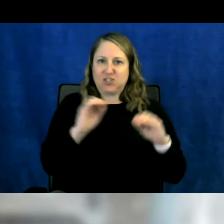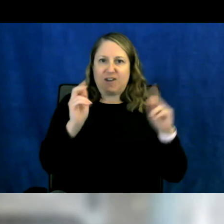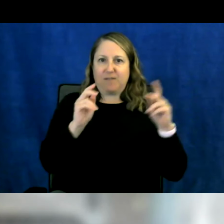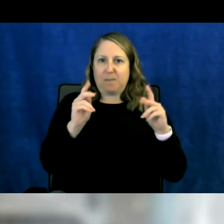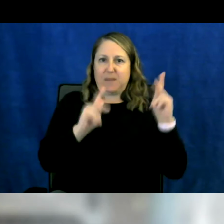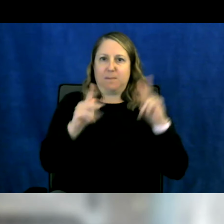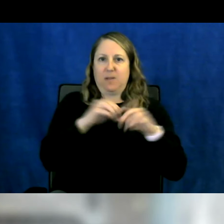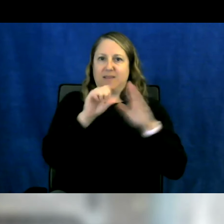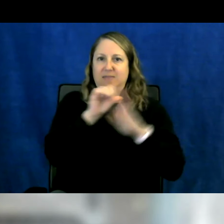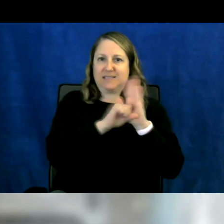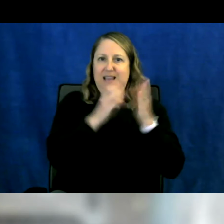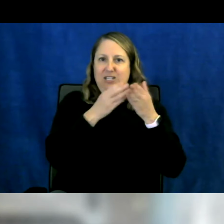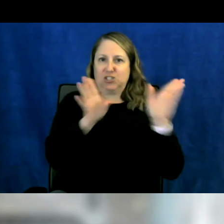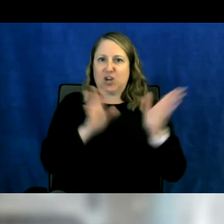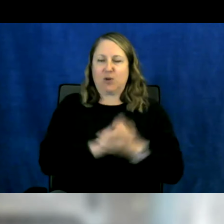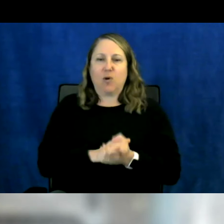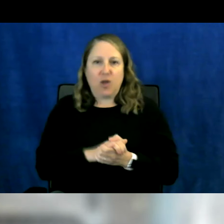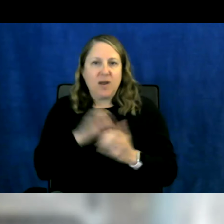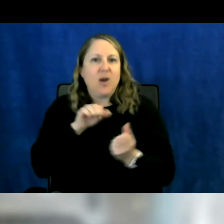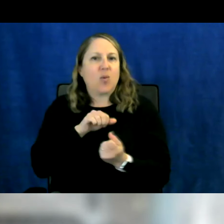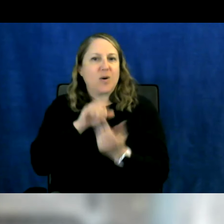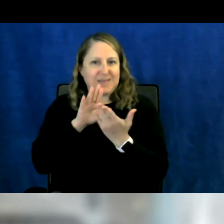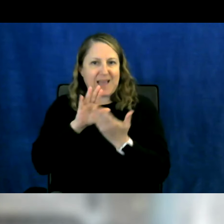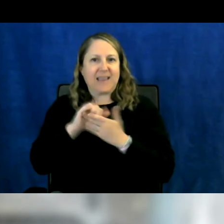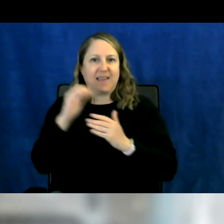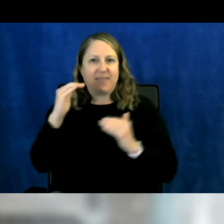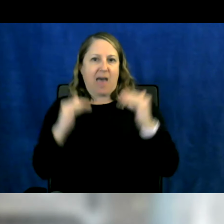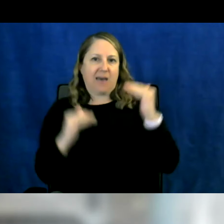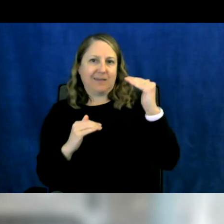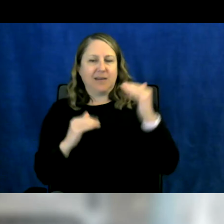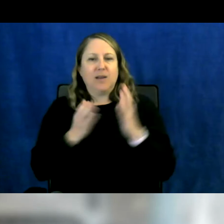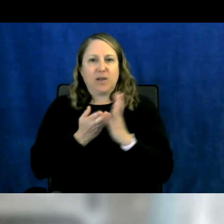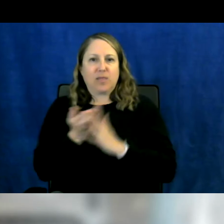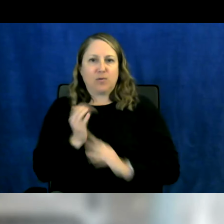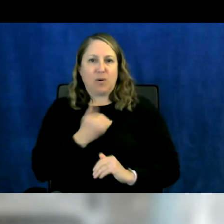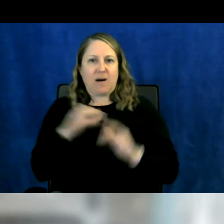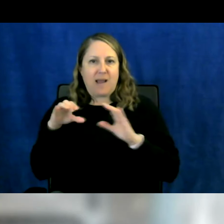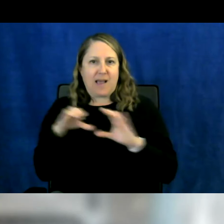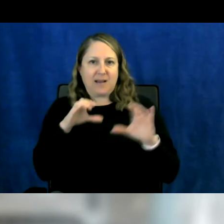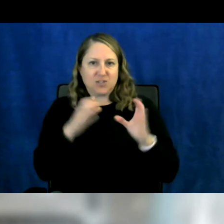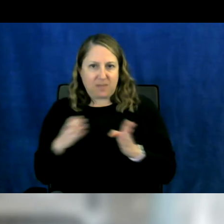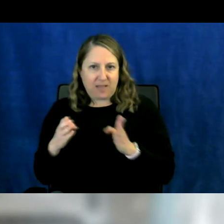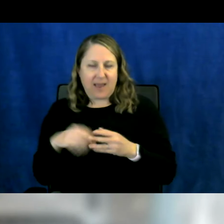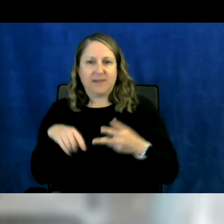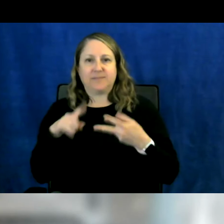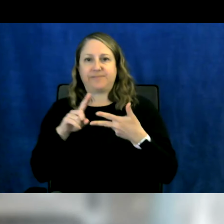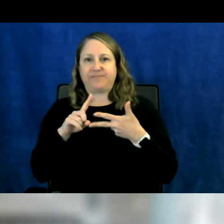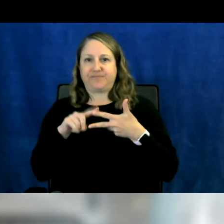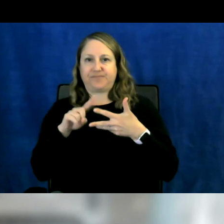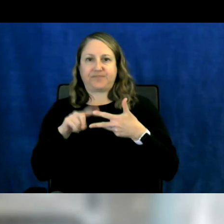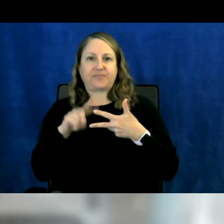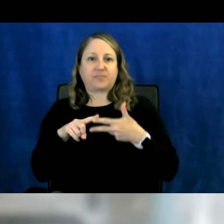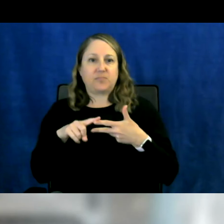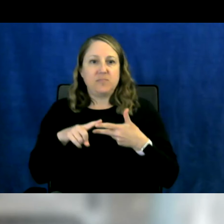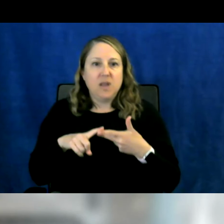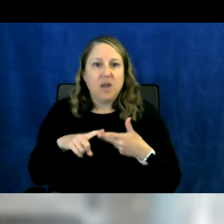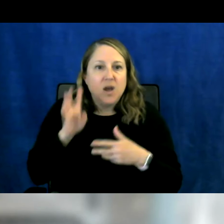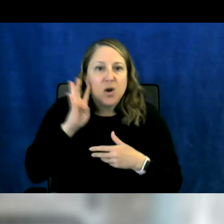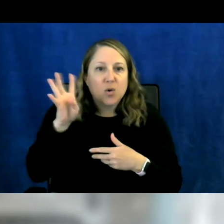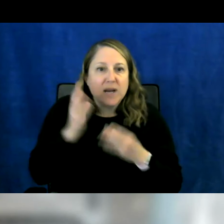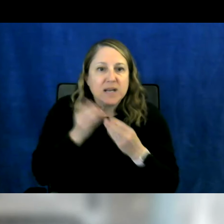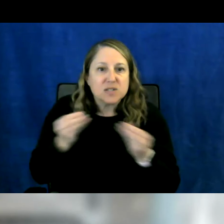tackling racial disparities in homelessness through the implementation of this action plan. Secondly, creating solutions for the full diversity of